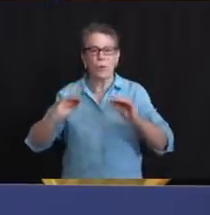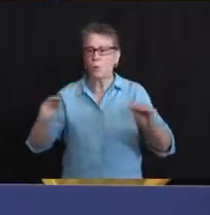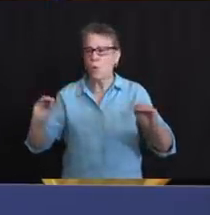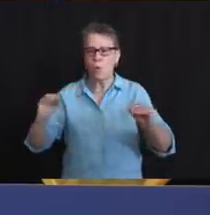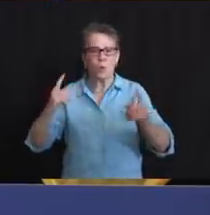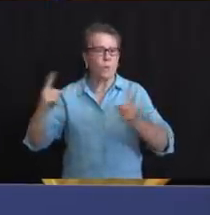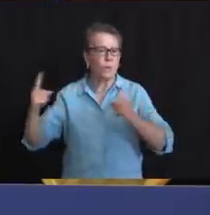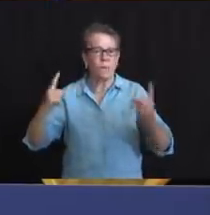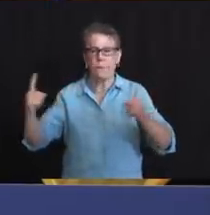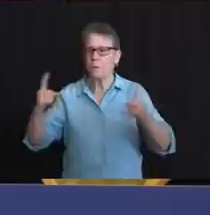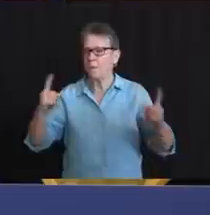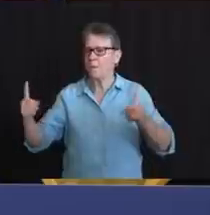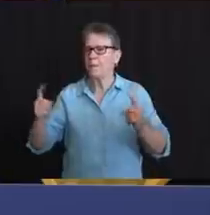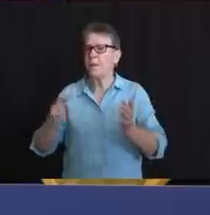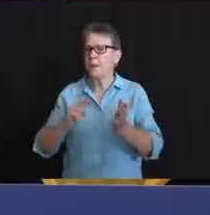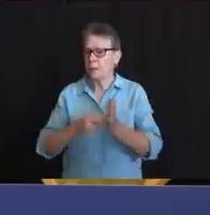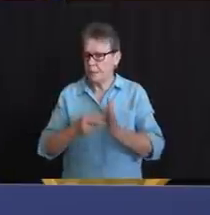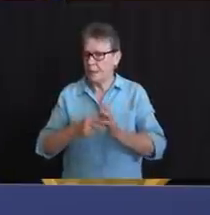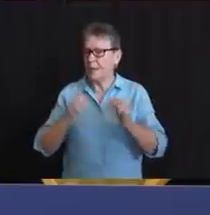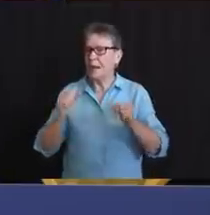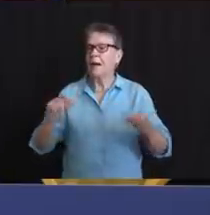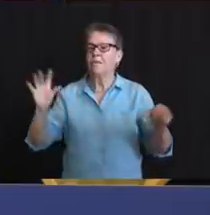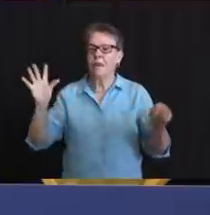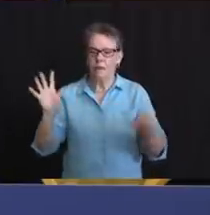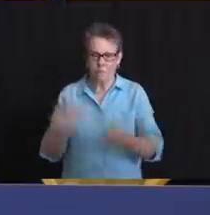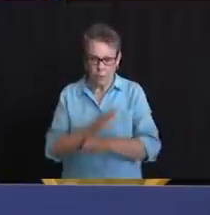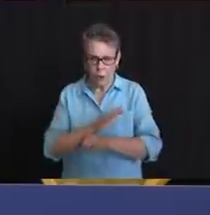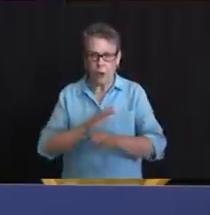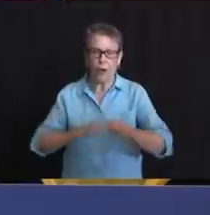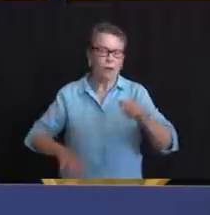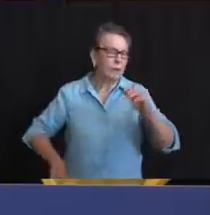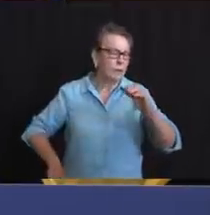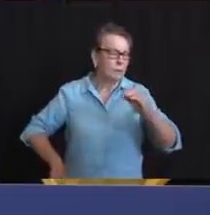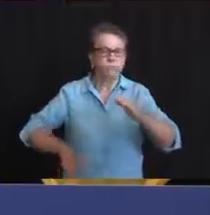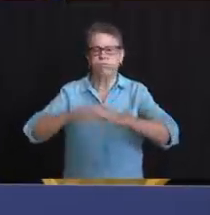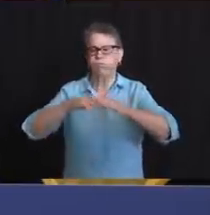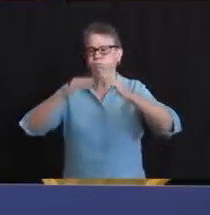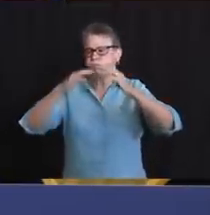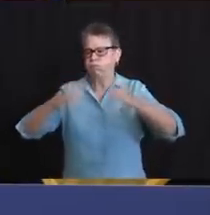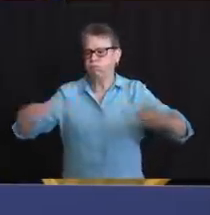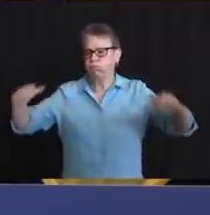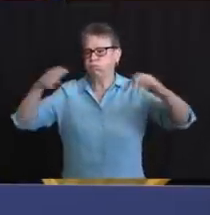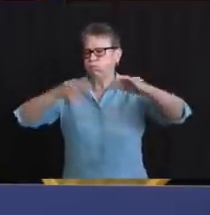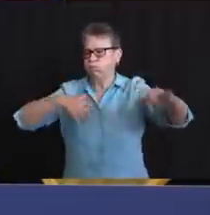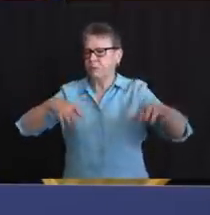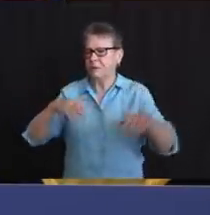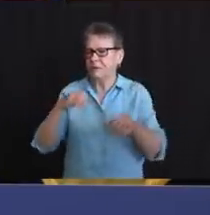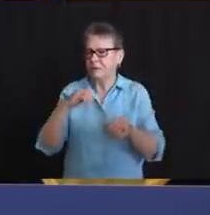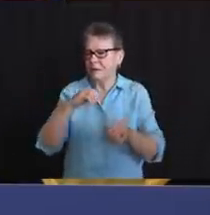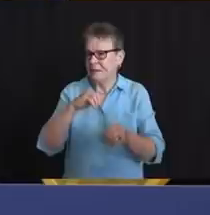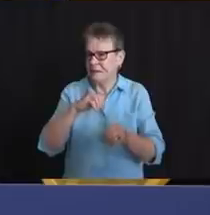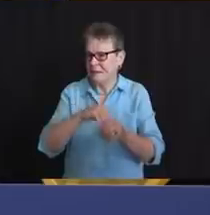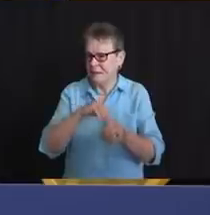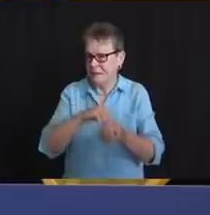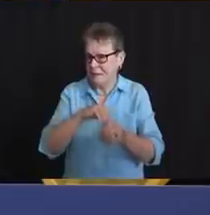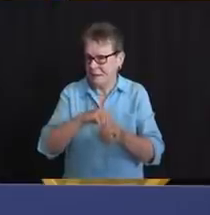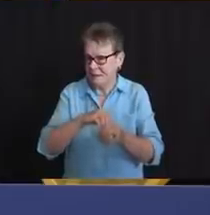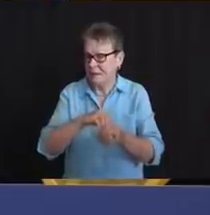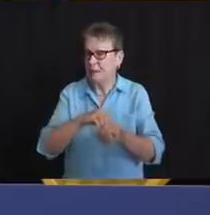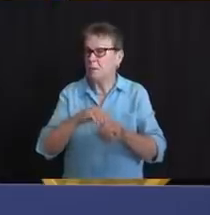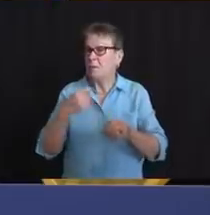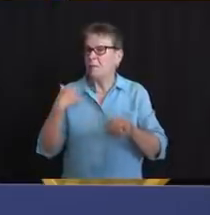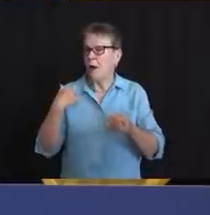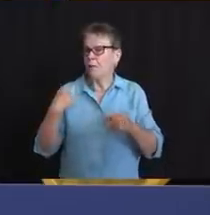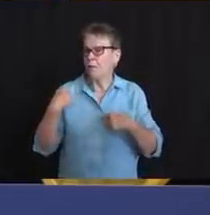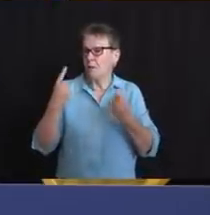to full capacity. Indoors is still a 30% capacity on 1,000 seats or more. That goes away